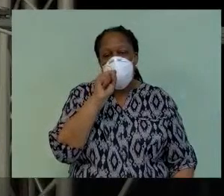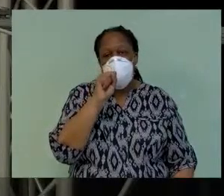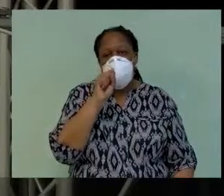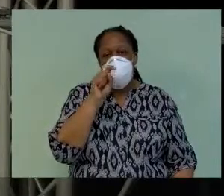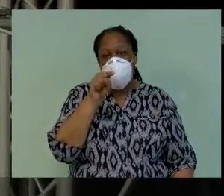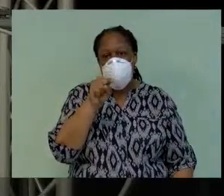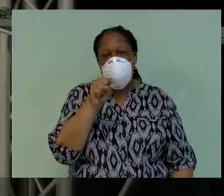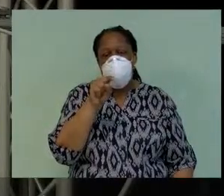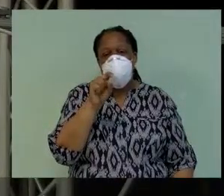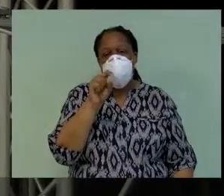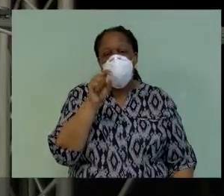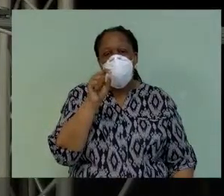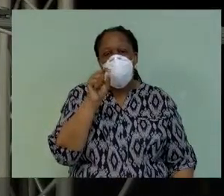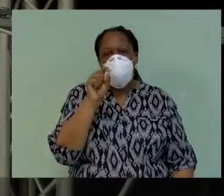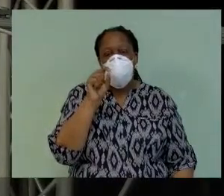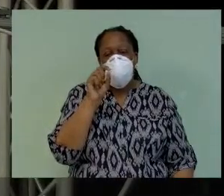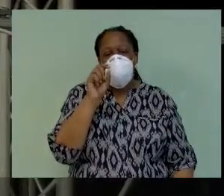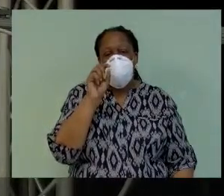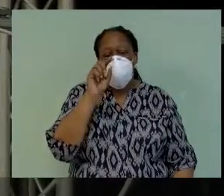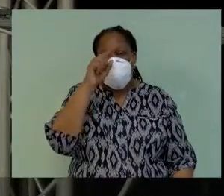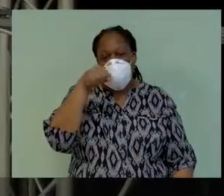FRANCIL.MORRIS at